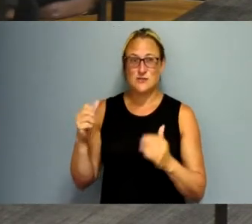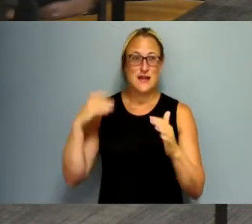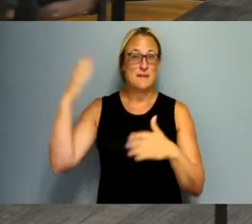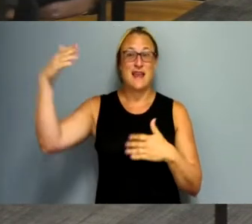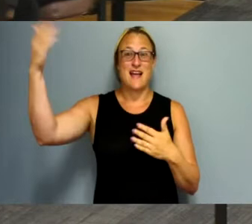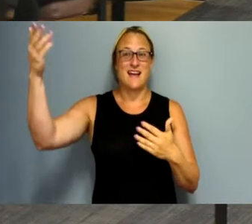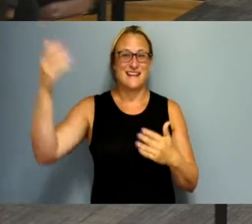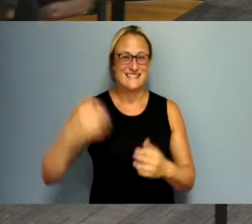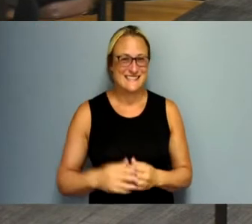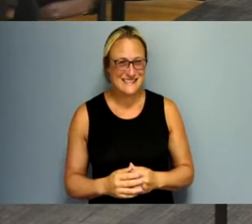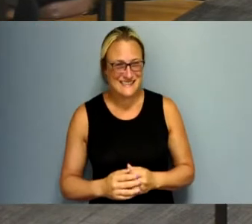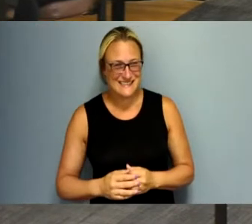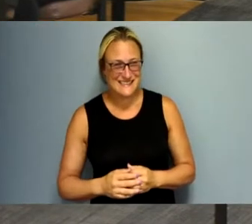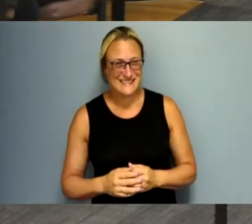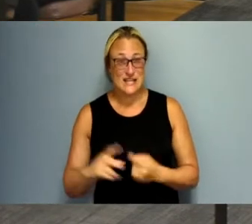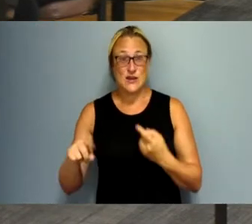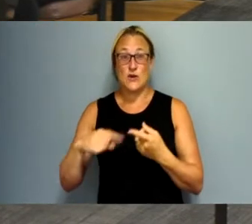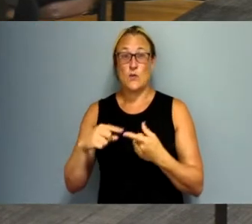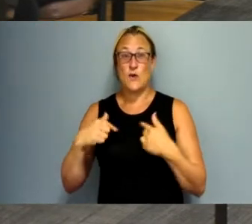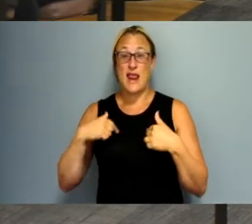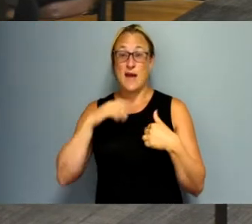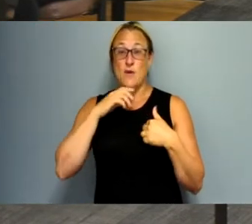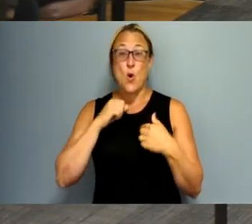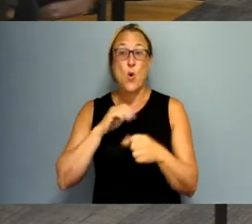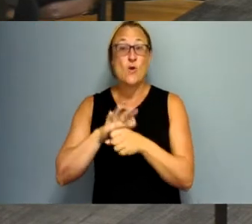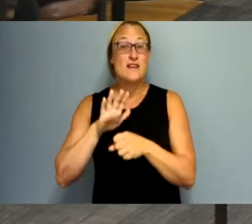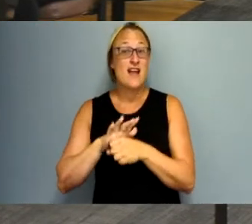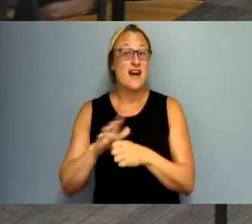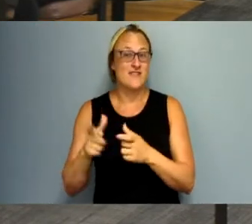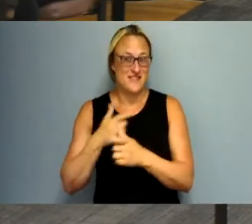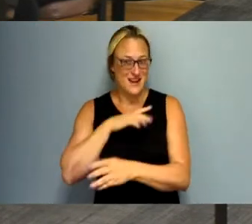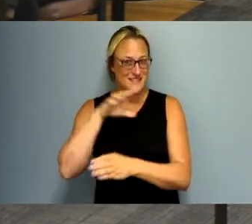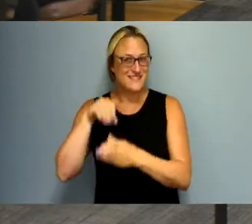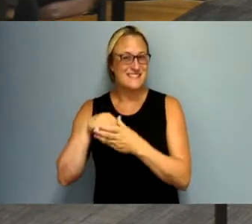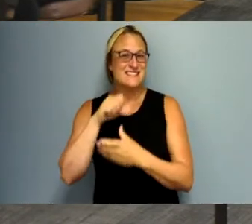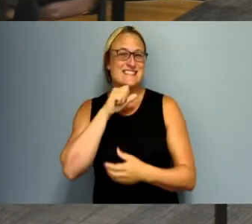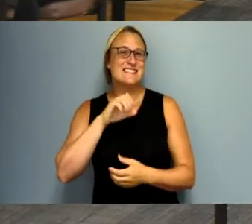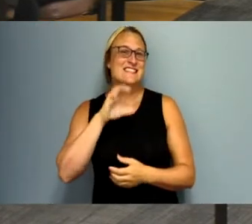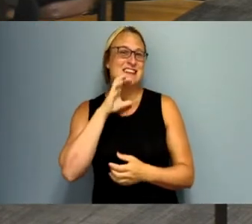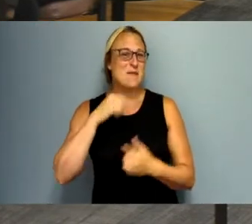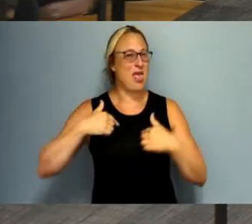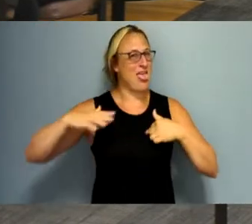beyond. And as soon as I'm old enough, I'm looking forward to the senior games.